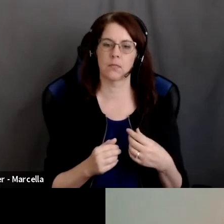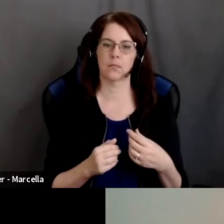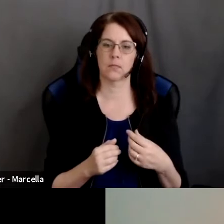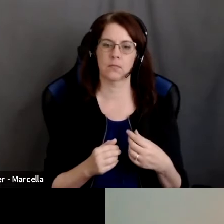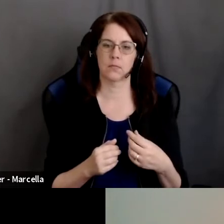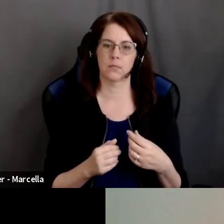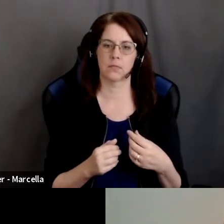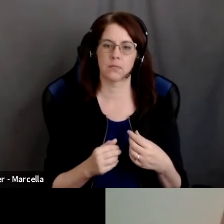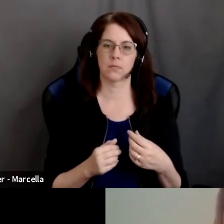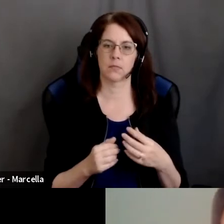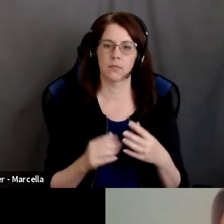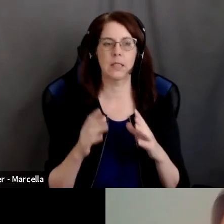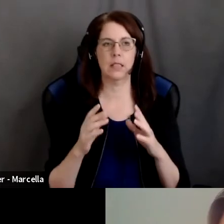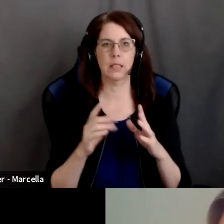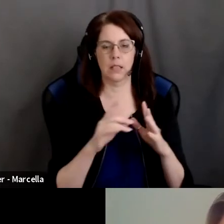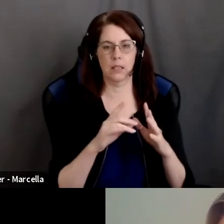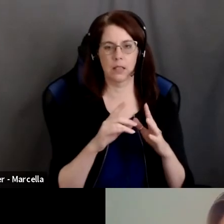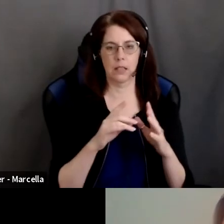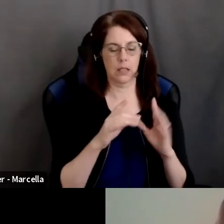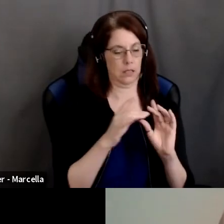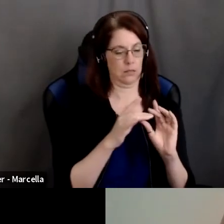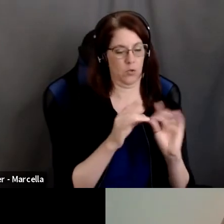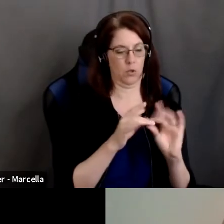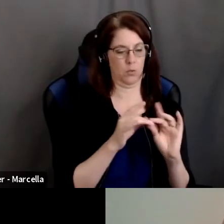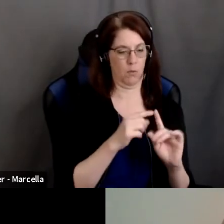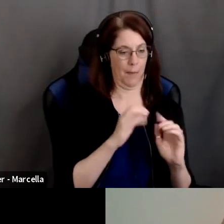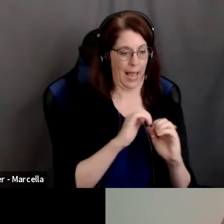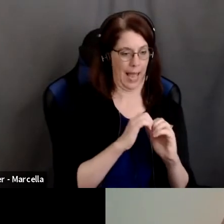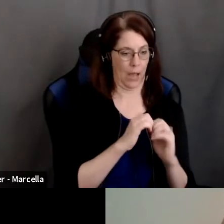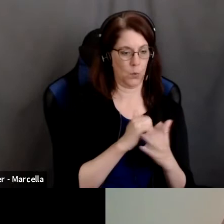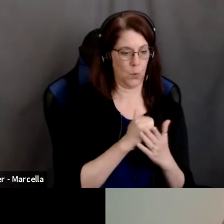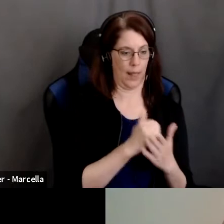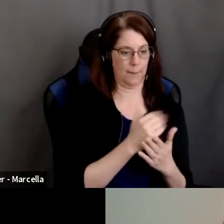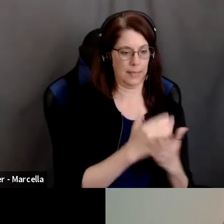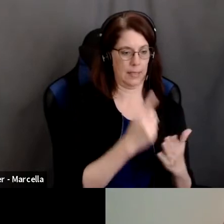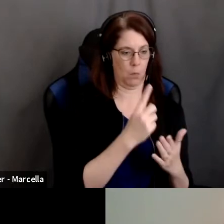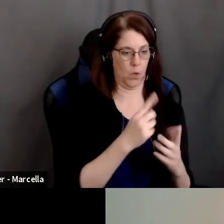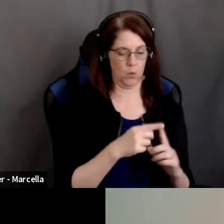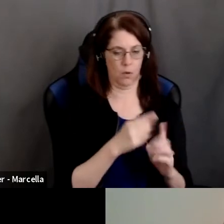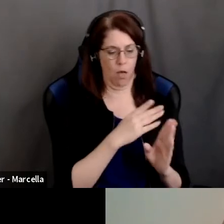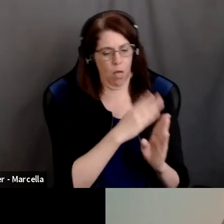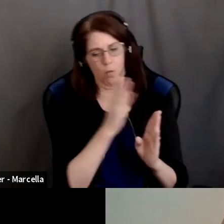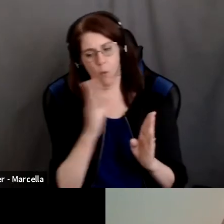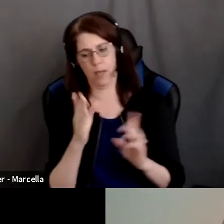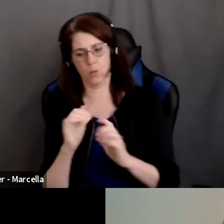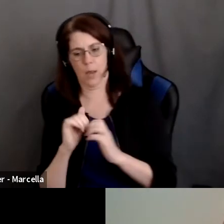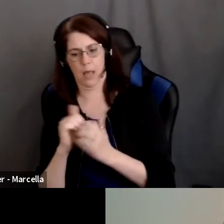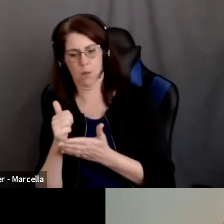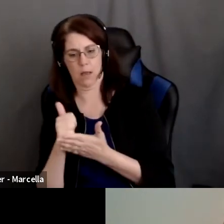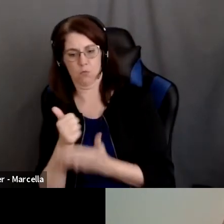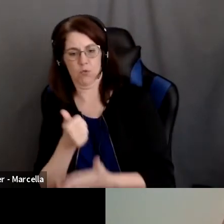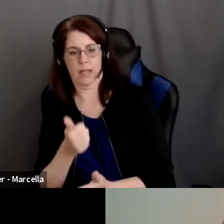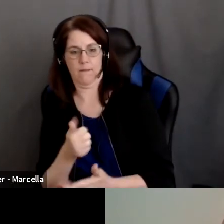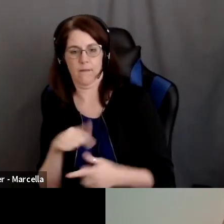from, let me put it like that. It goes from how you can help somebody to how you help yourself in a bad